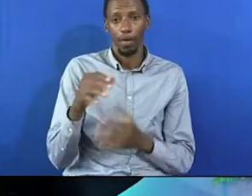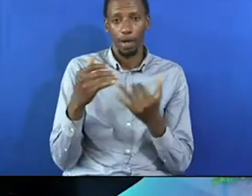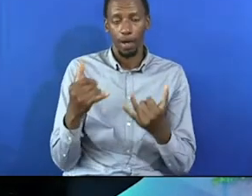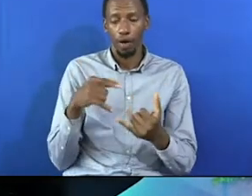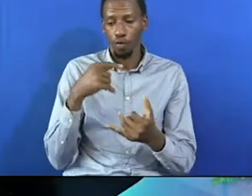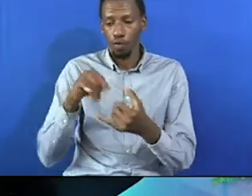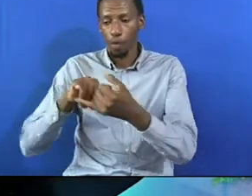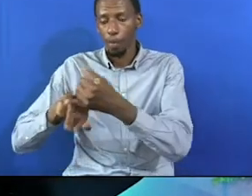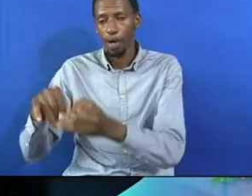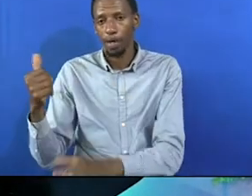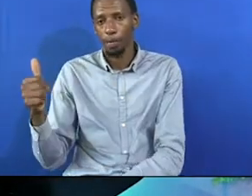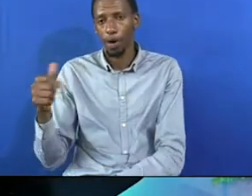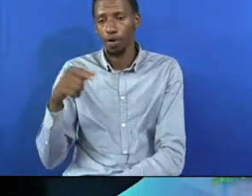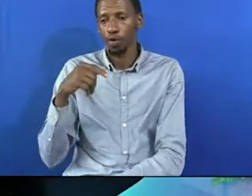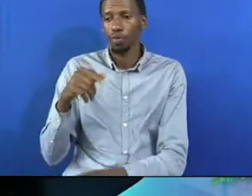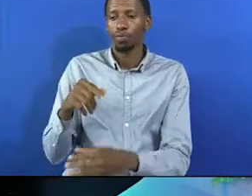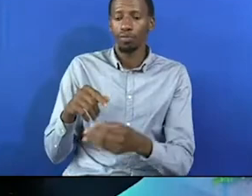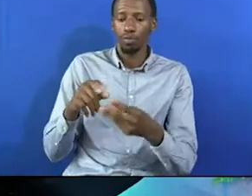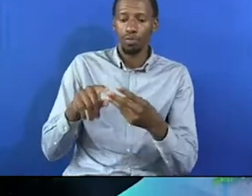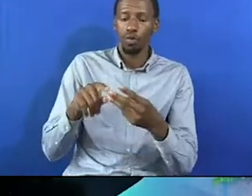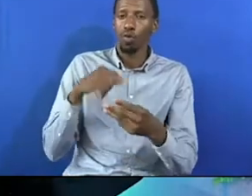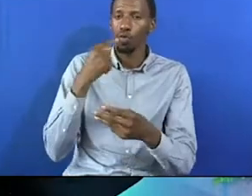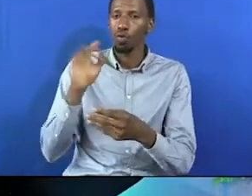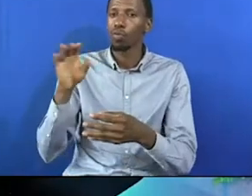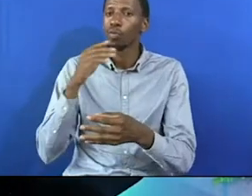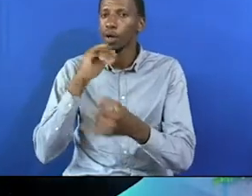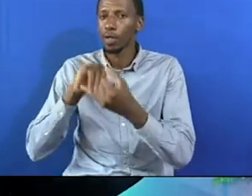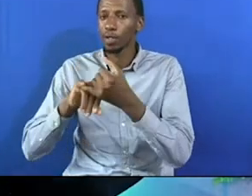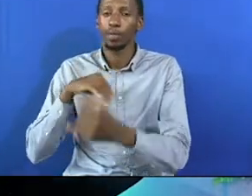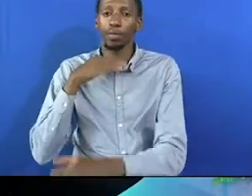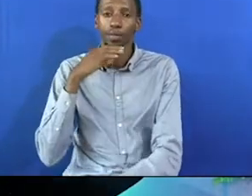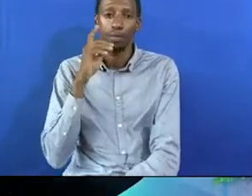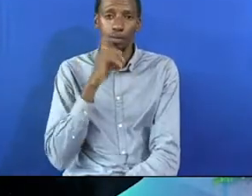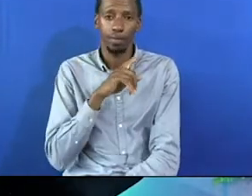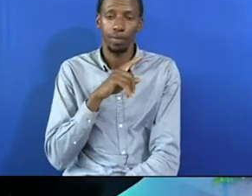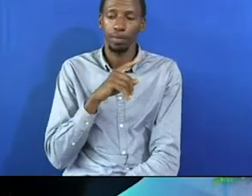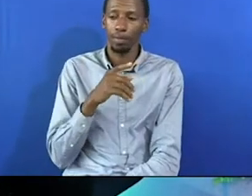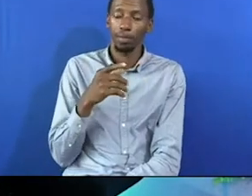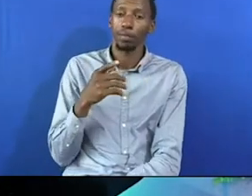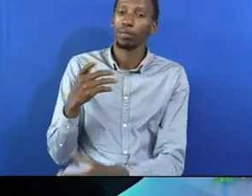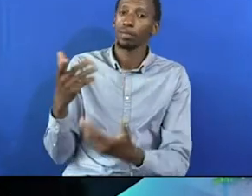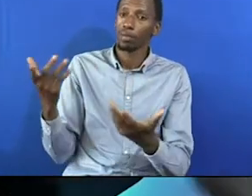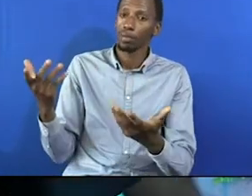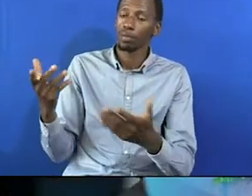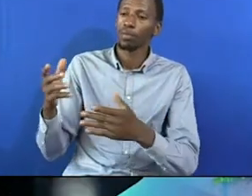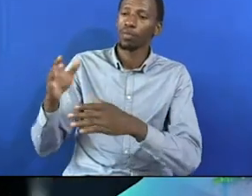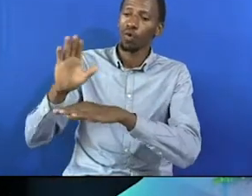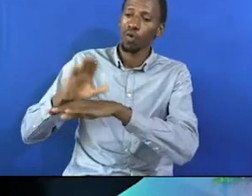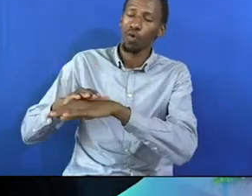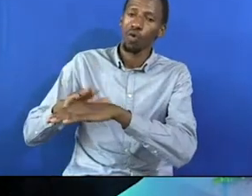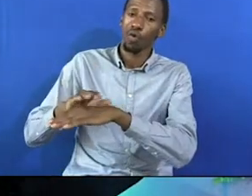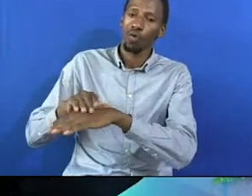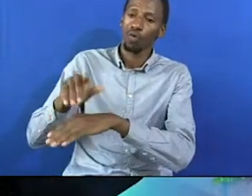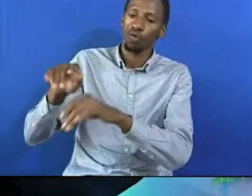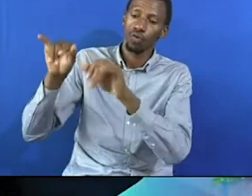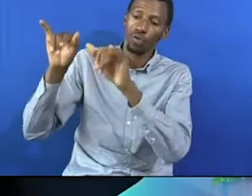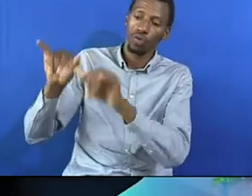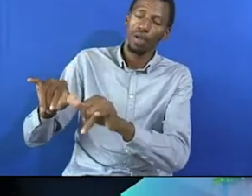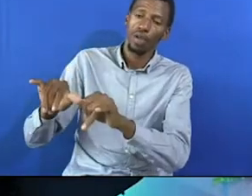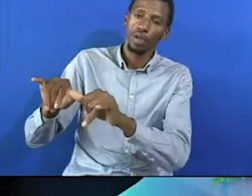and widows, I say, it is good for them to stay unmarried as I do.